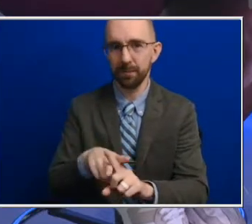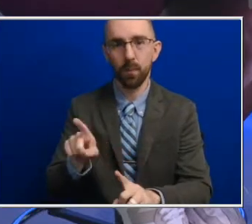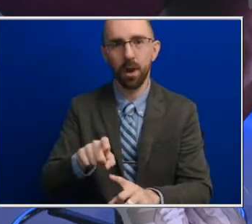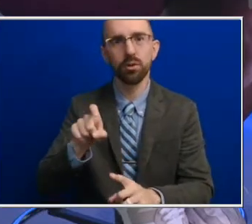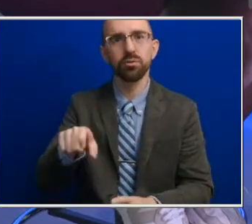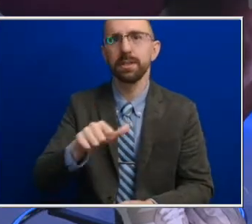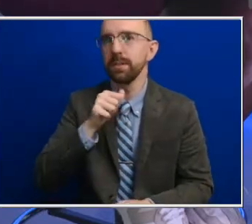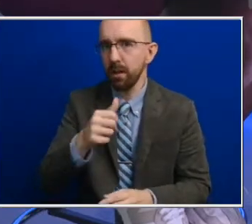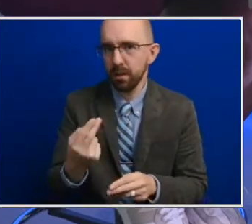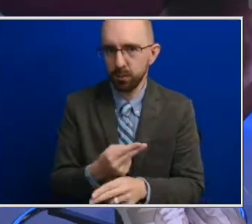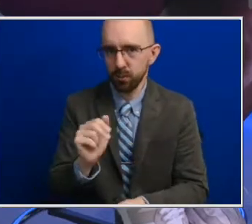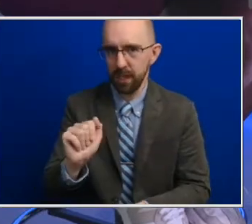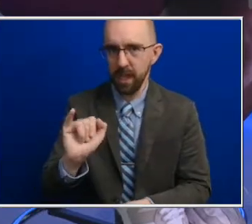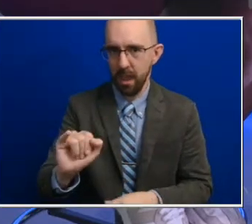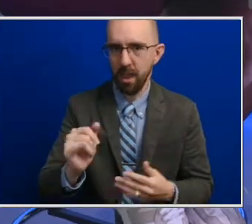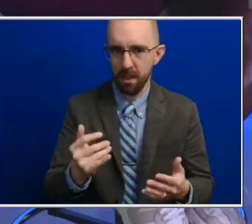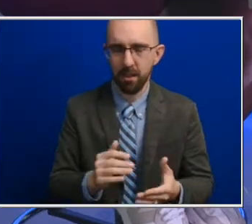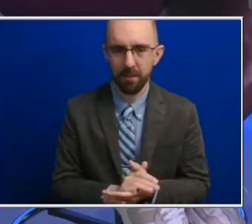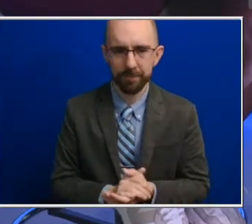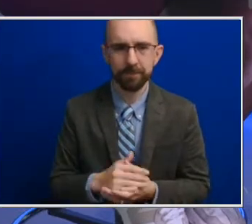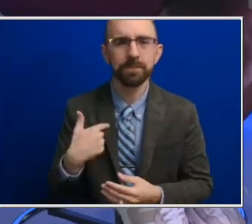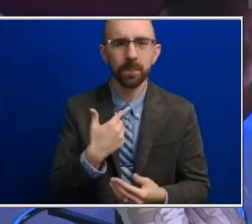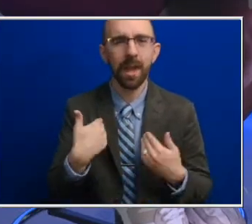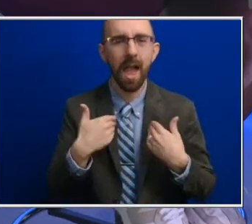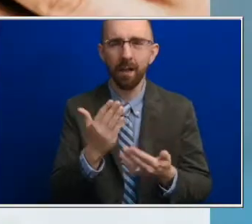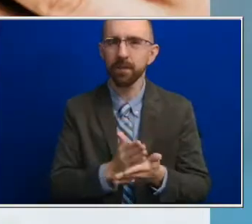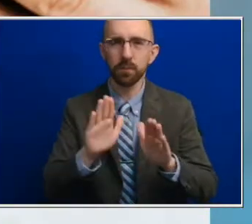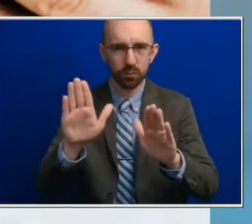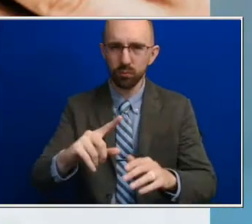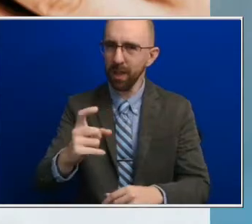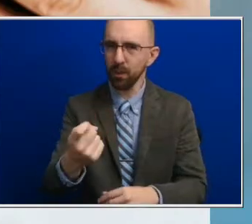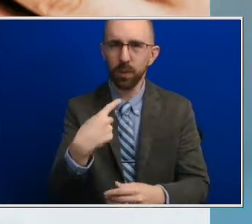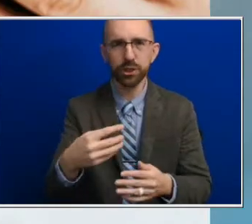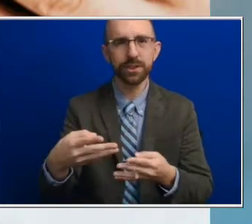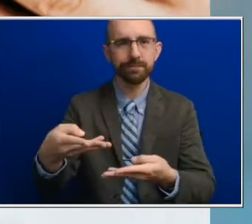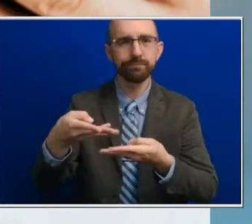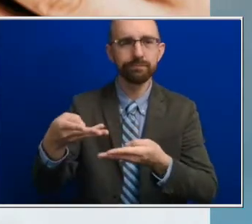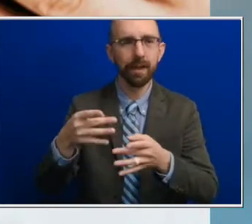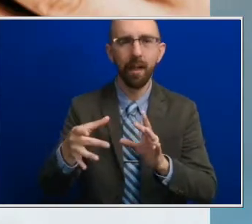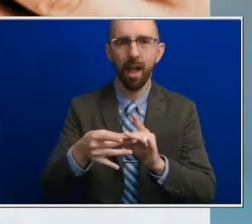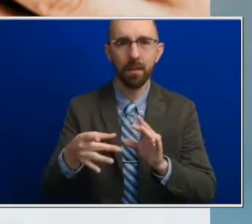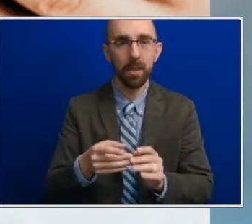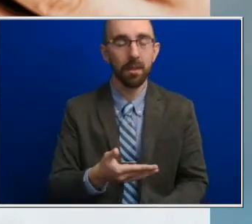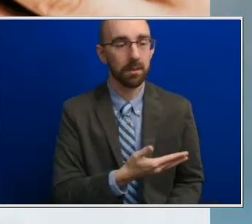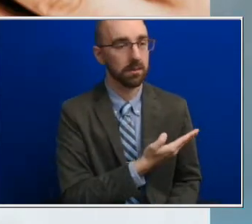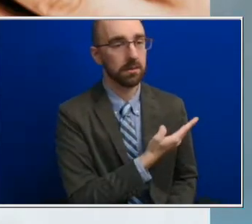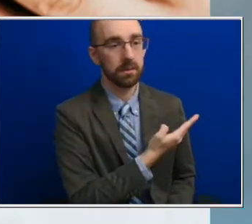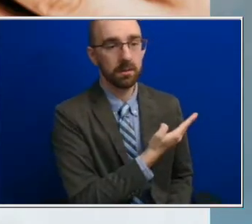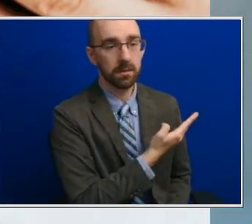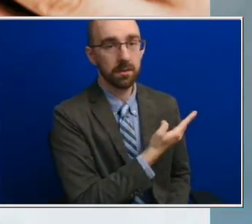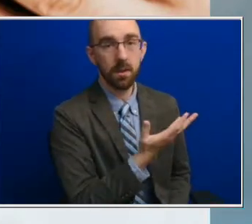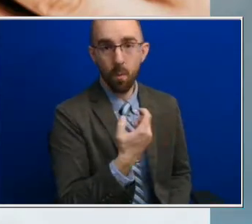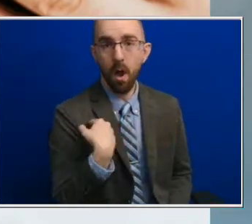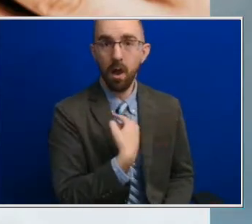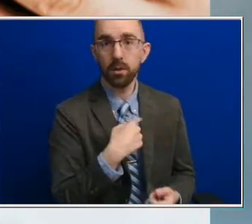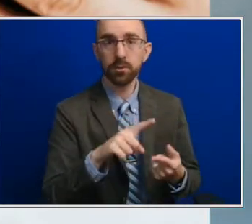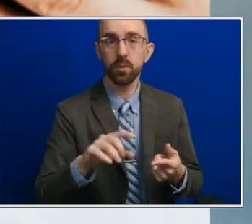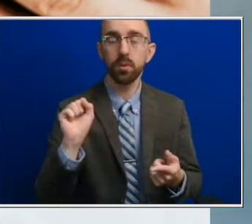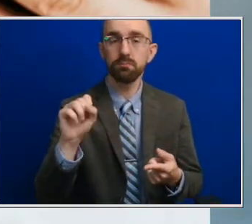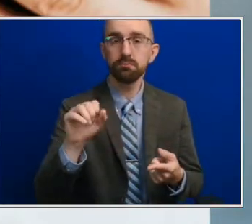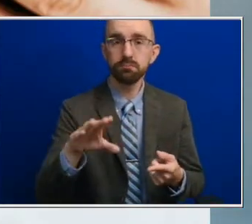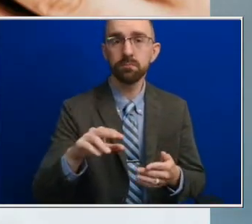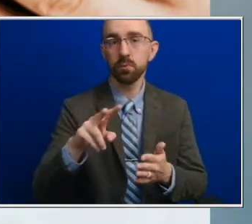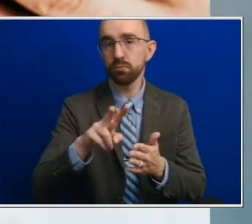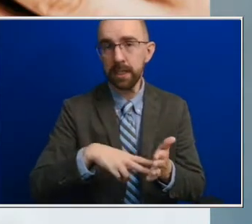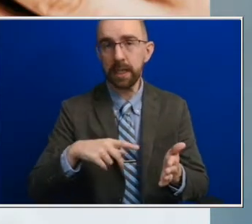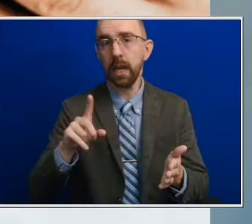AI. We have some great questions coming in and comments. If you have anything that you'd like us to read out loud or ask on the show, just send